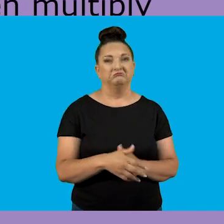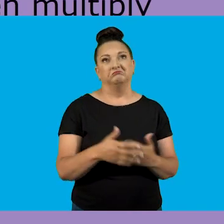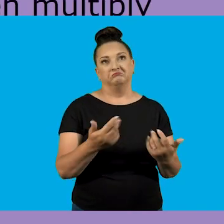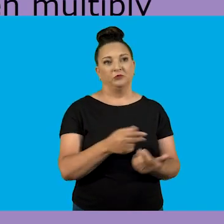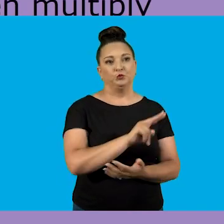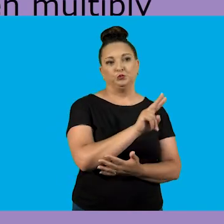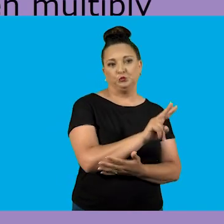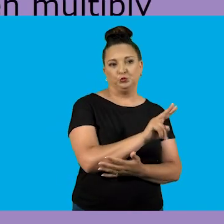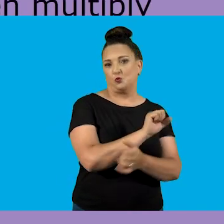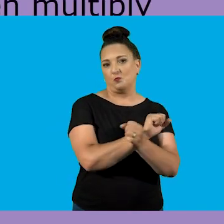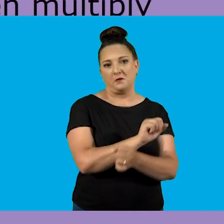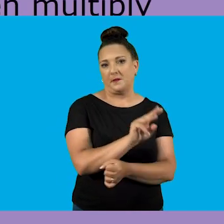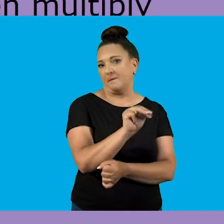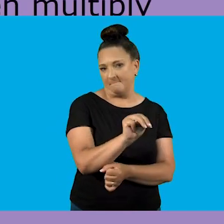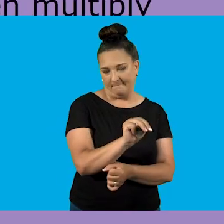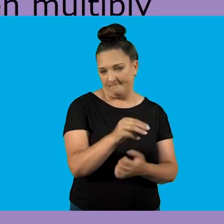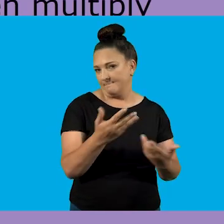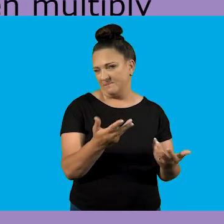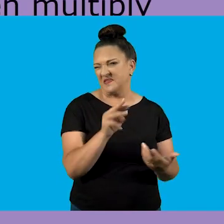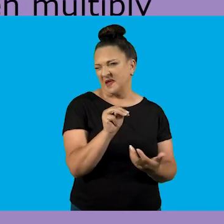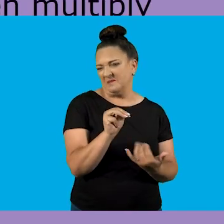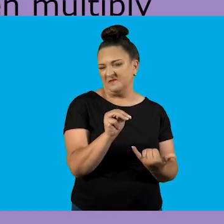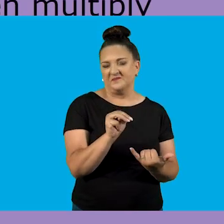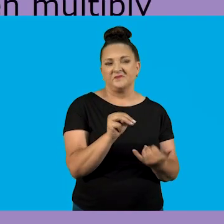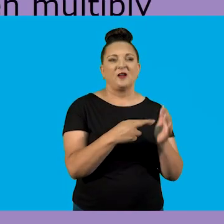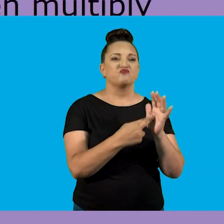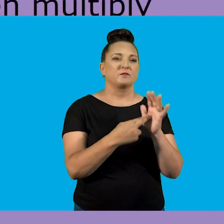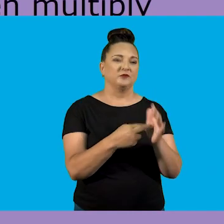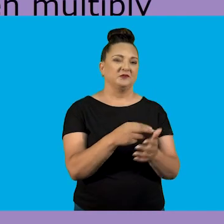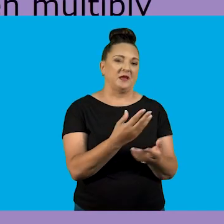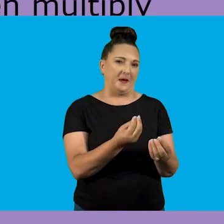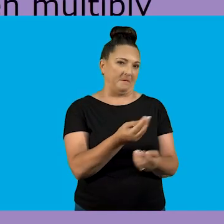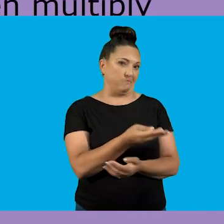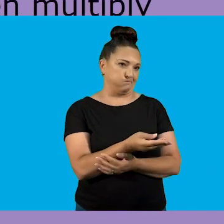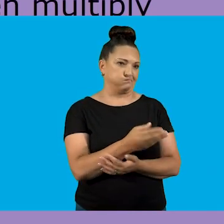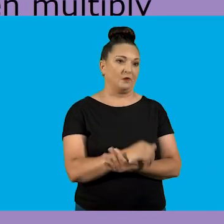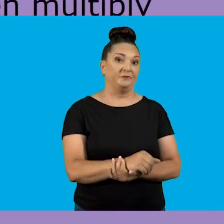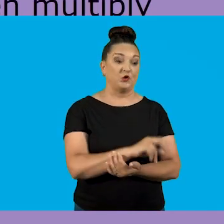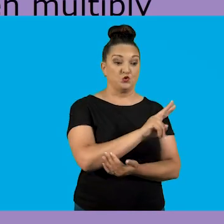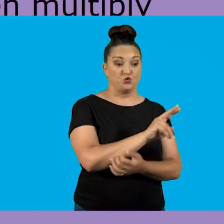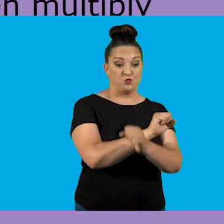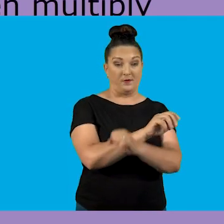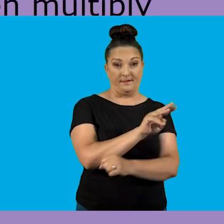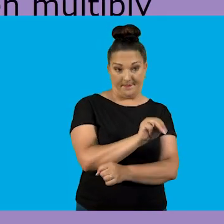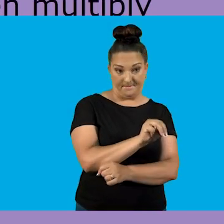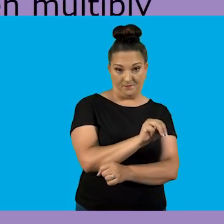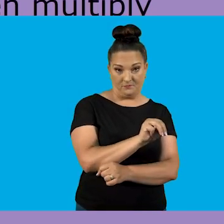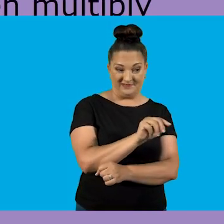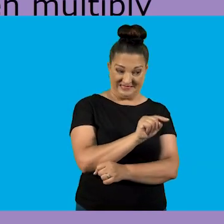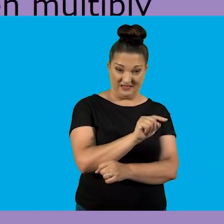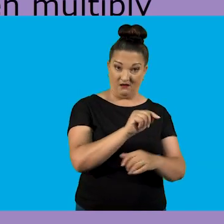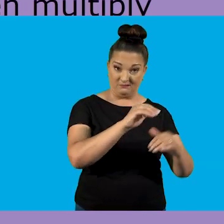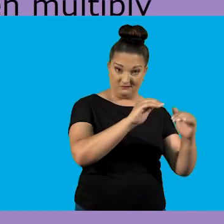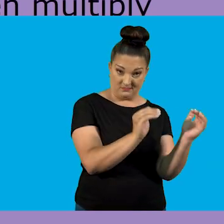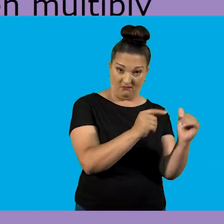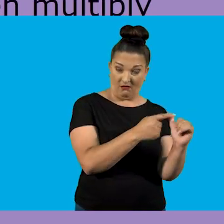2 multiplied by m. So we are going to use m. So multiply a number by 2, we've done that. And add